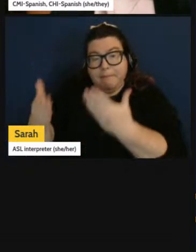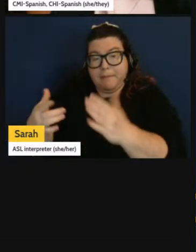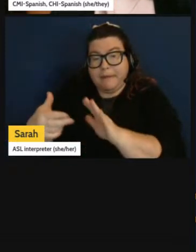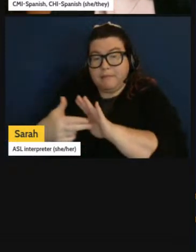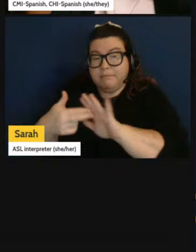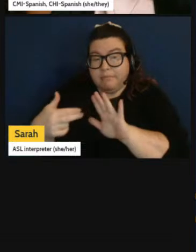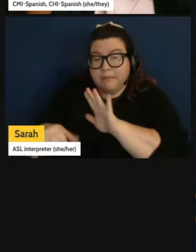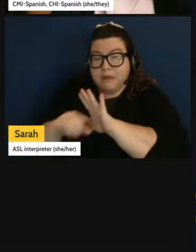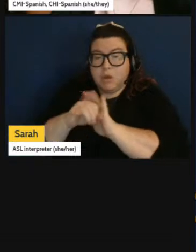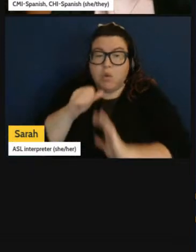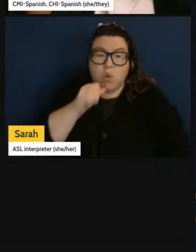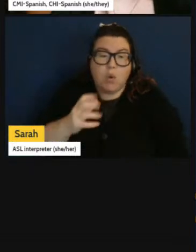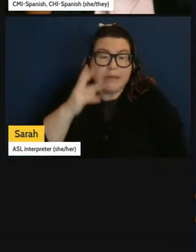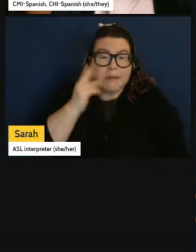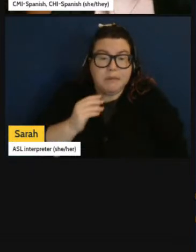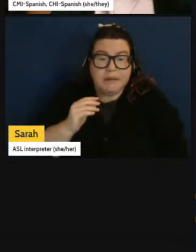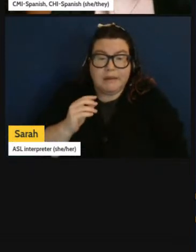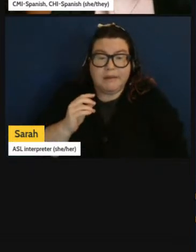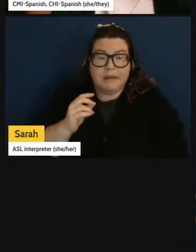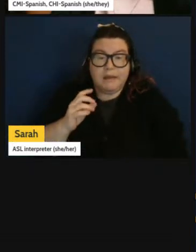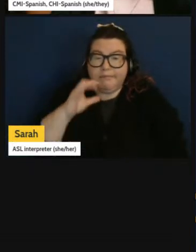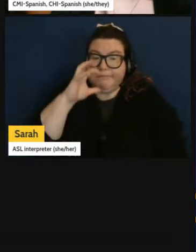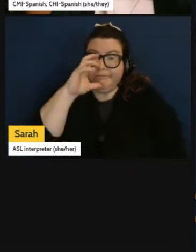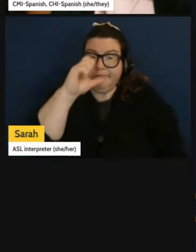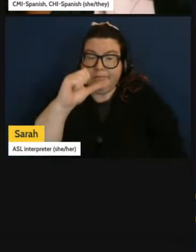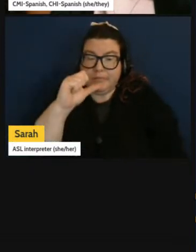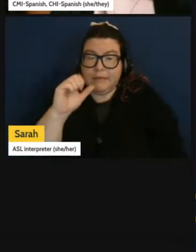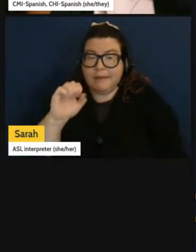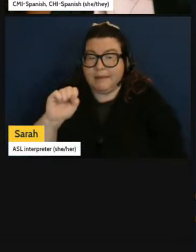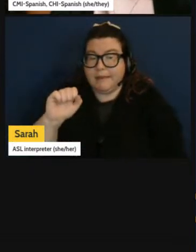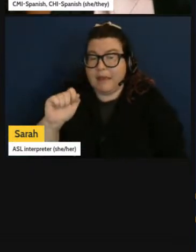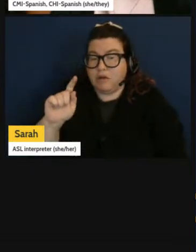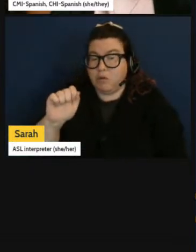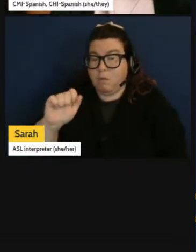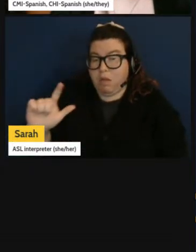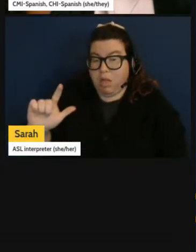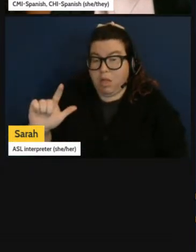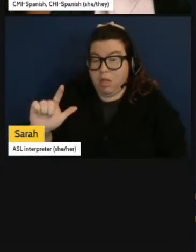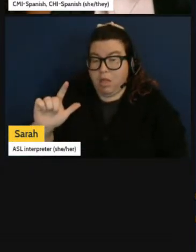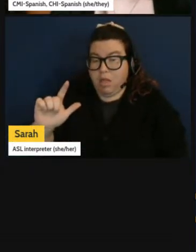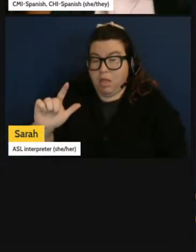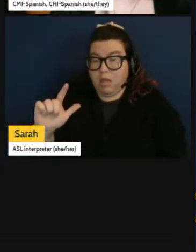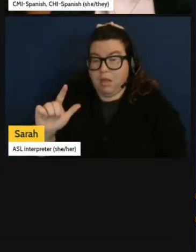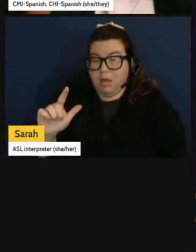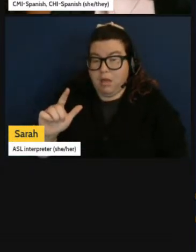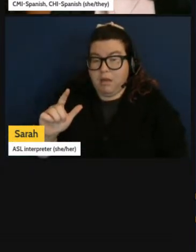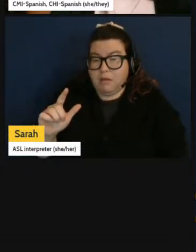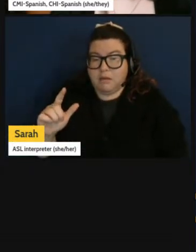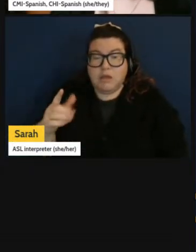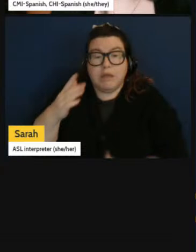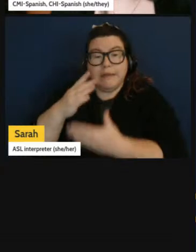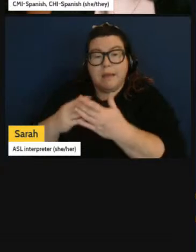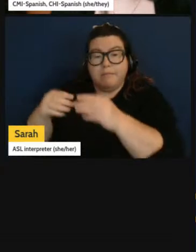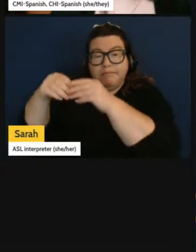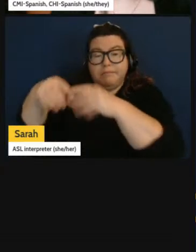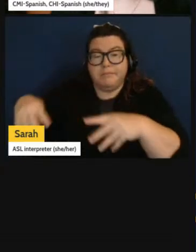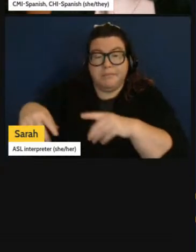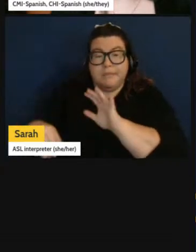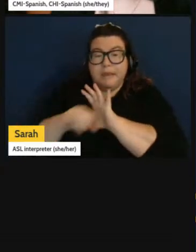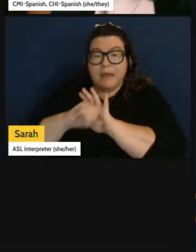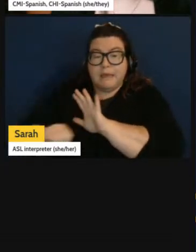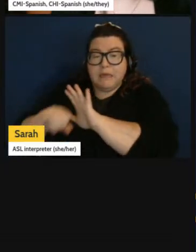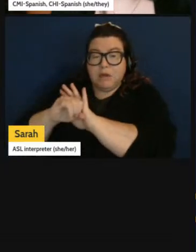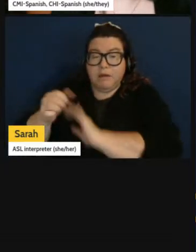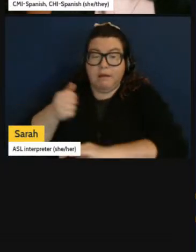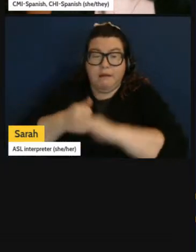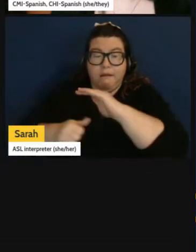don't experience sexual attraction. Okay, so these are some other identities that are within